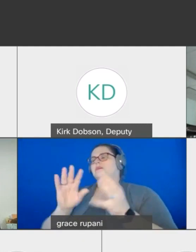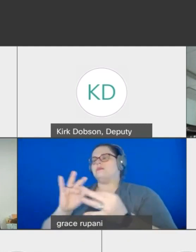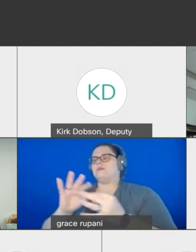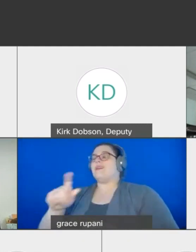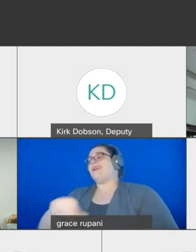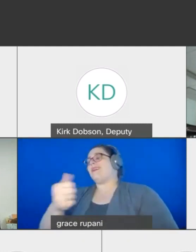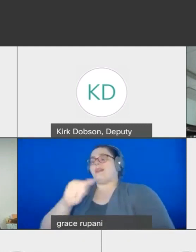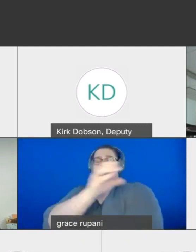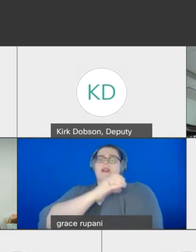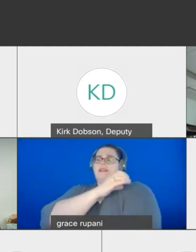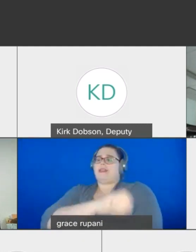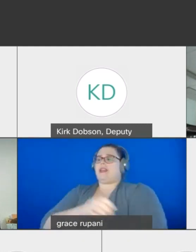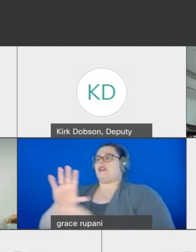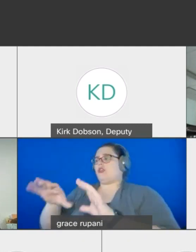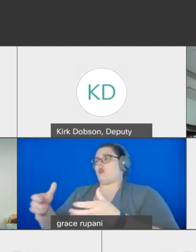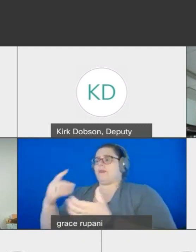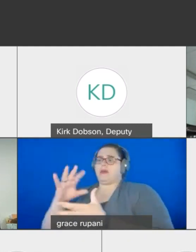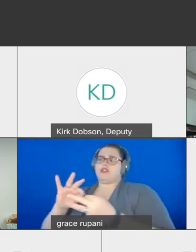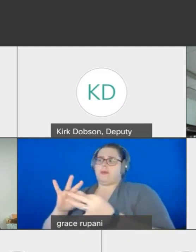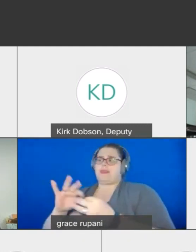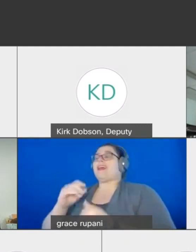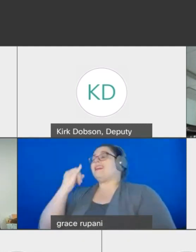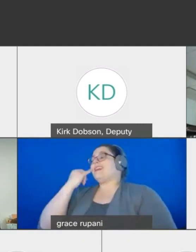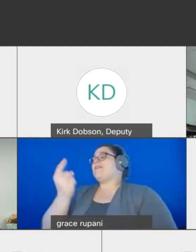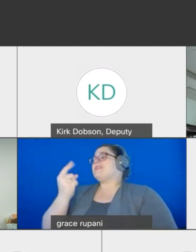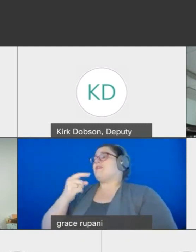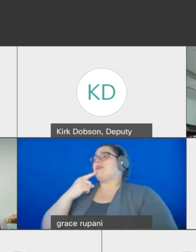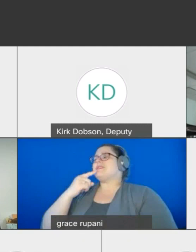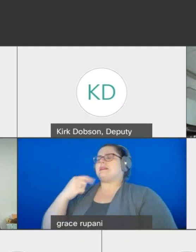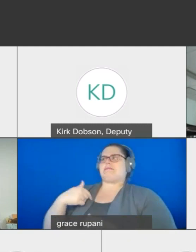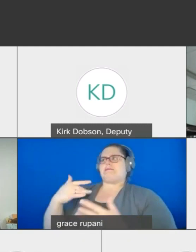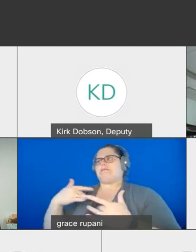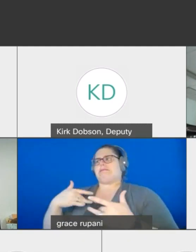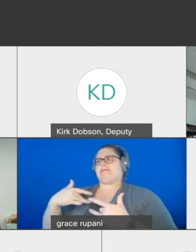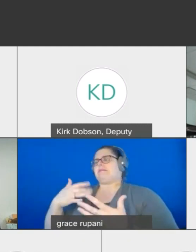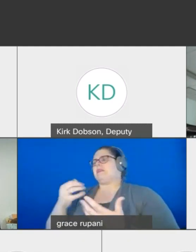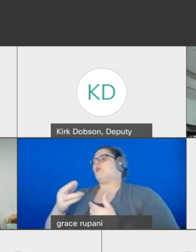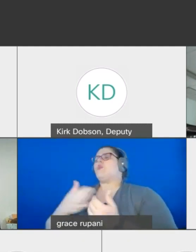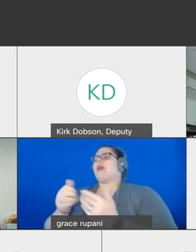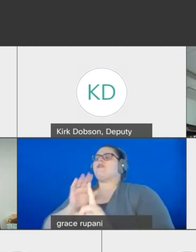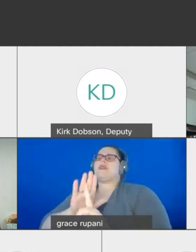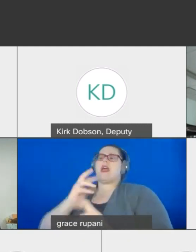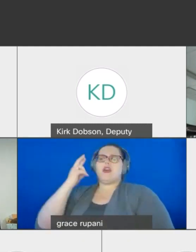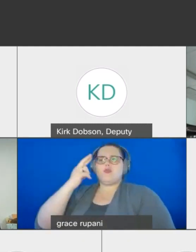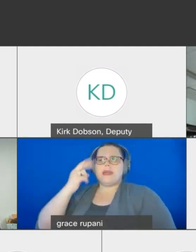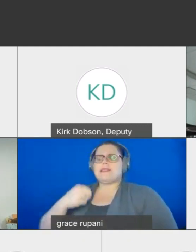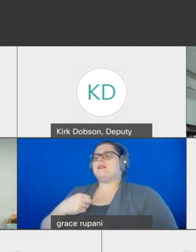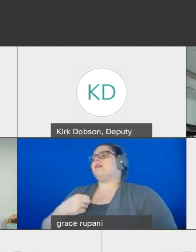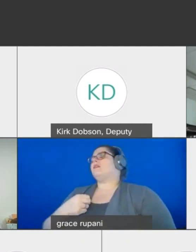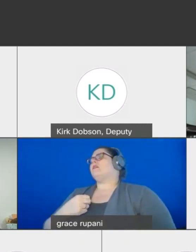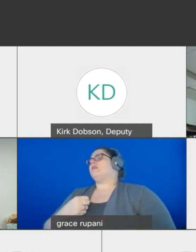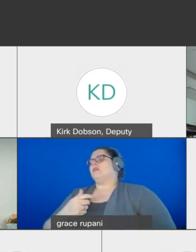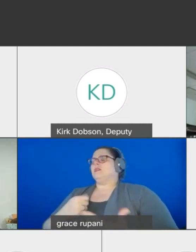is, whenever someone expresses concerns, whatever the reason may be, to just to